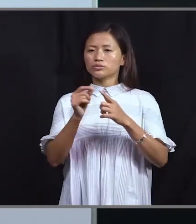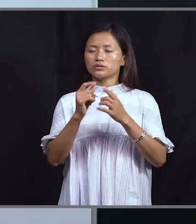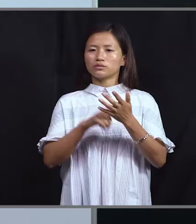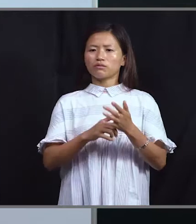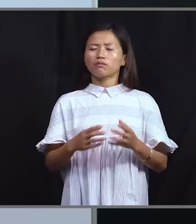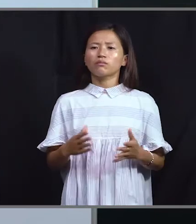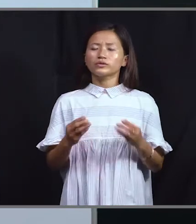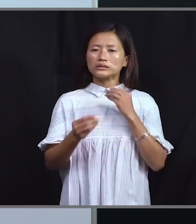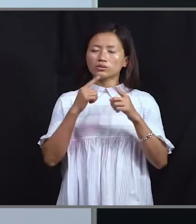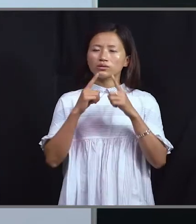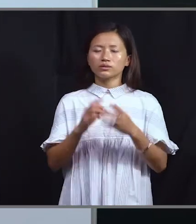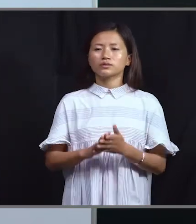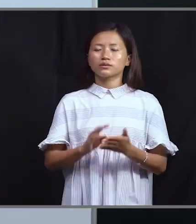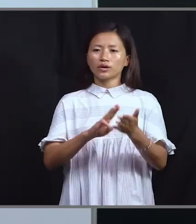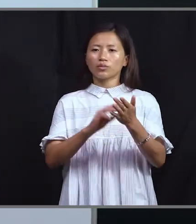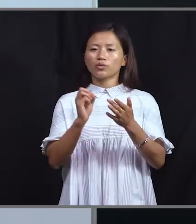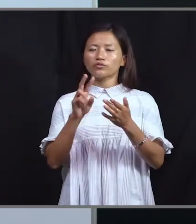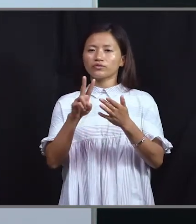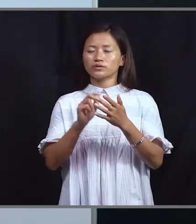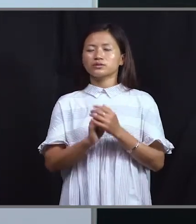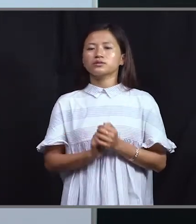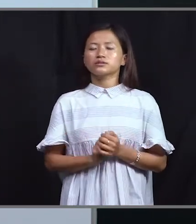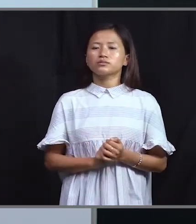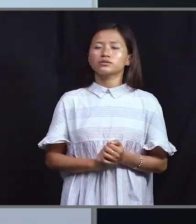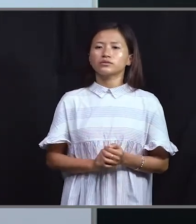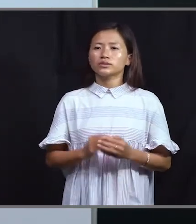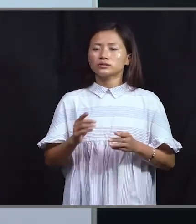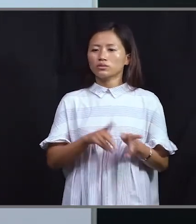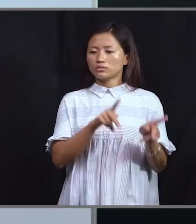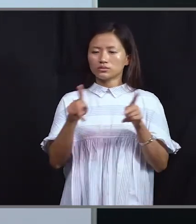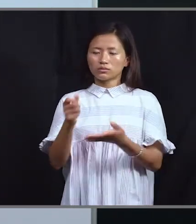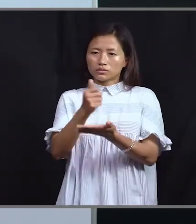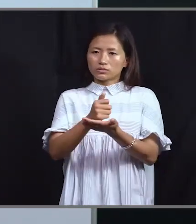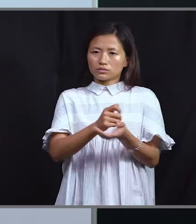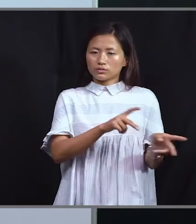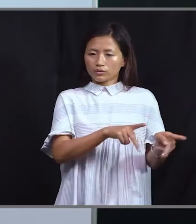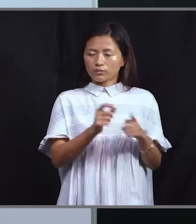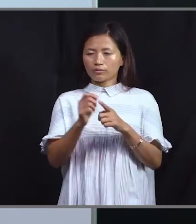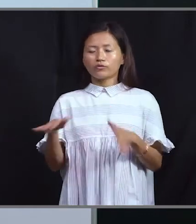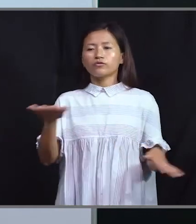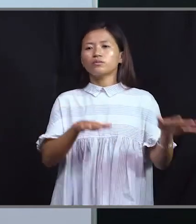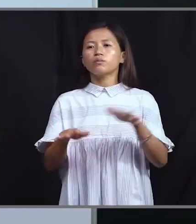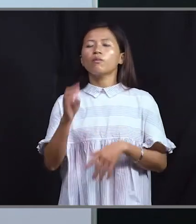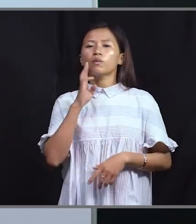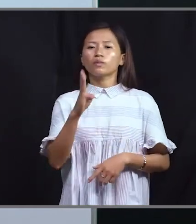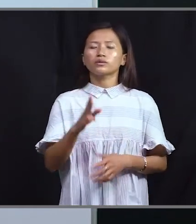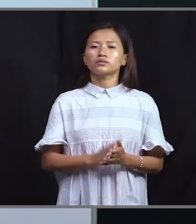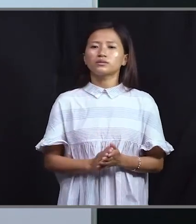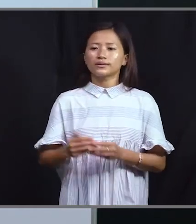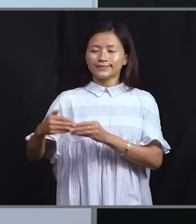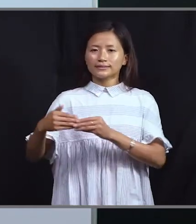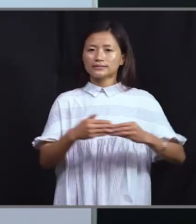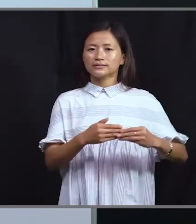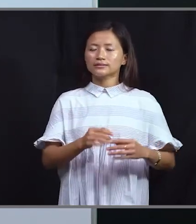motivating, okay? And then, the employees in order to perform well. You got it, isn't it? Guiding is like,